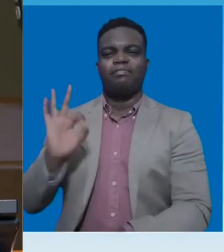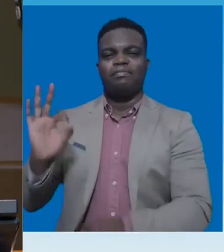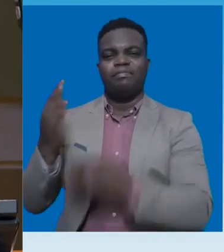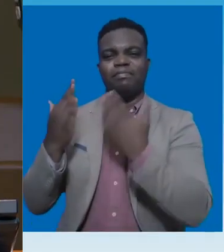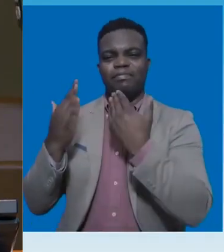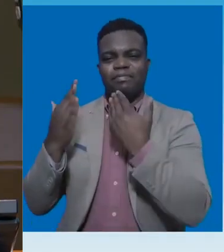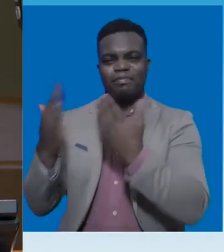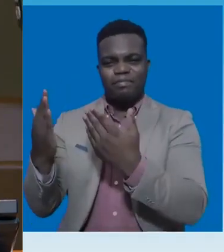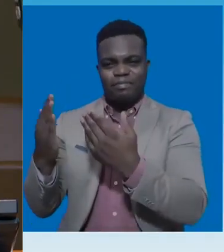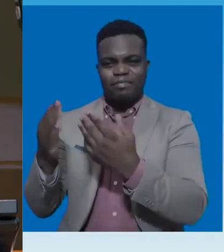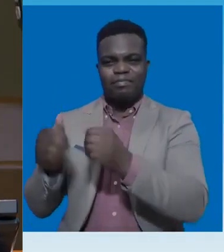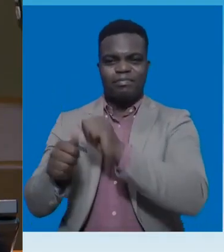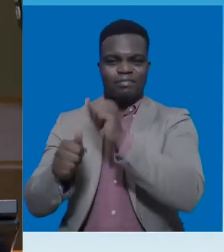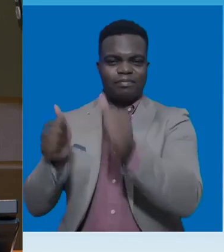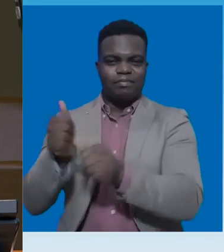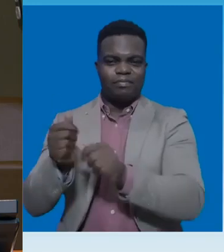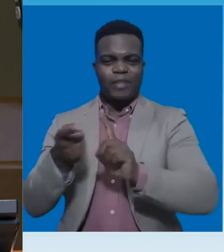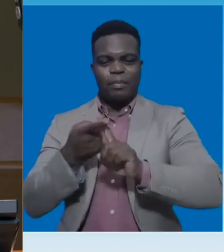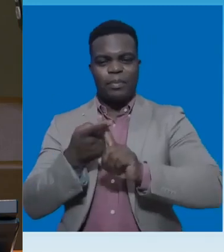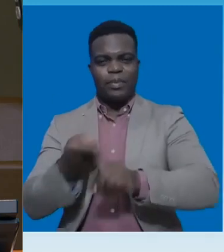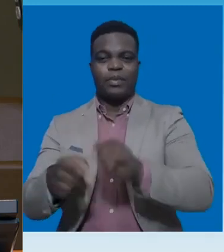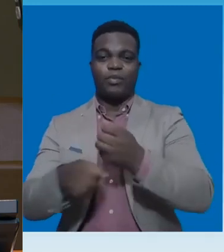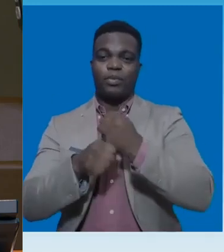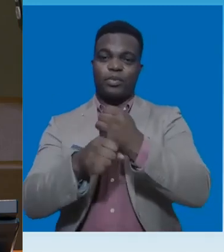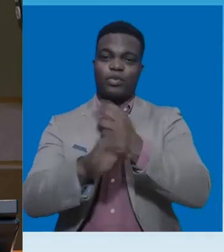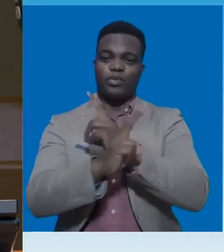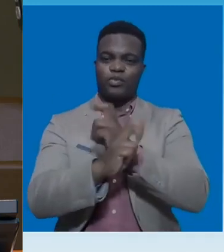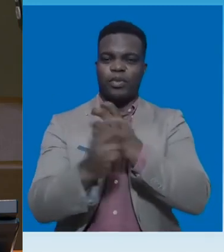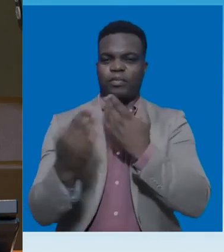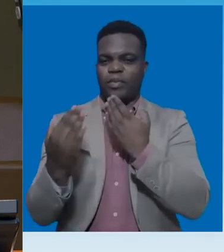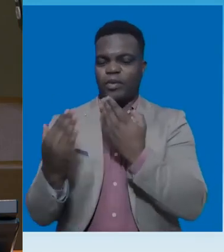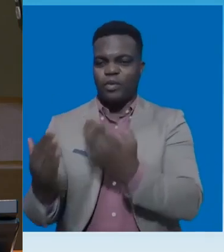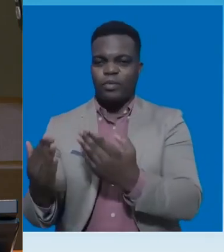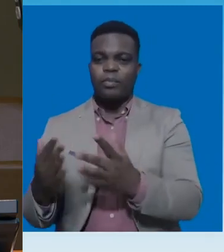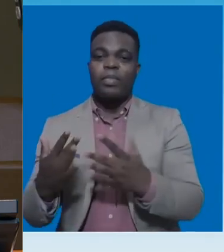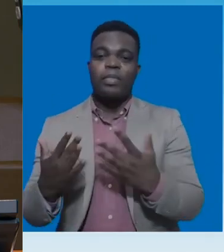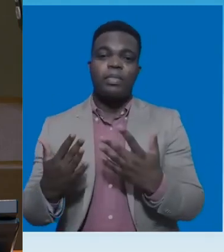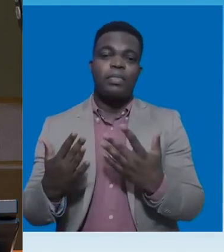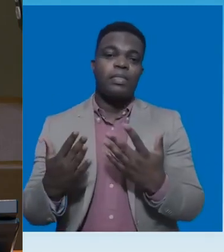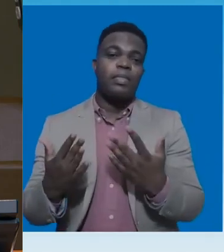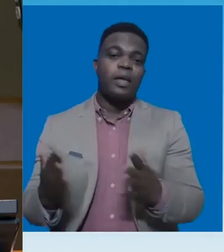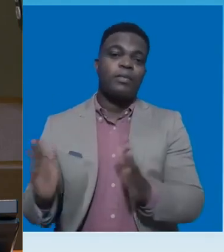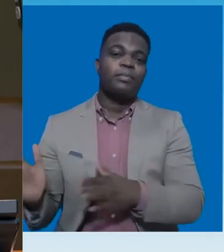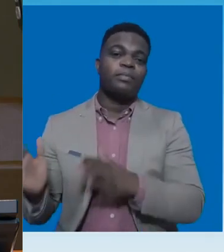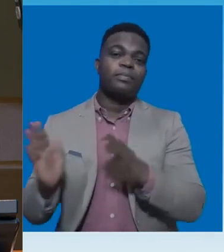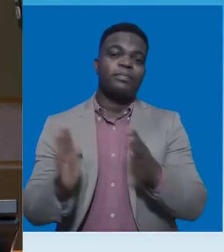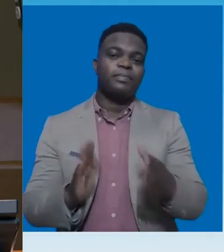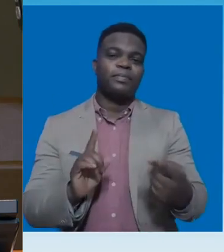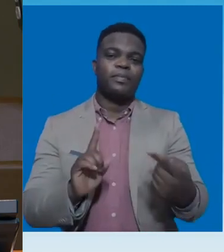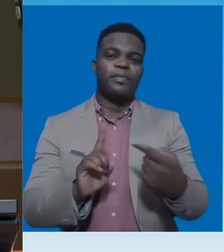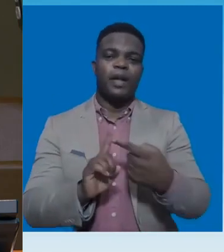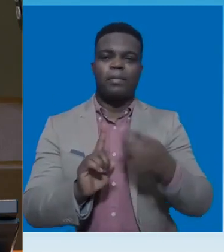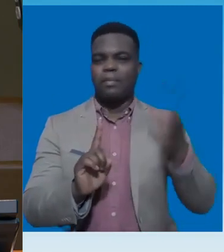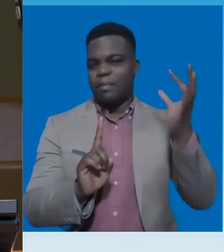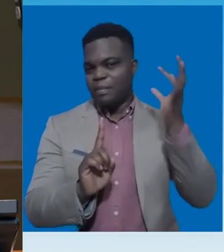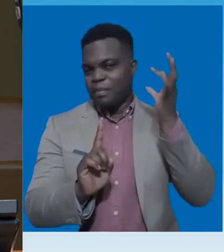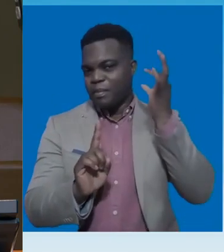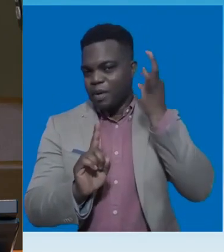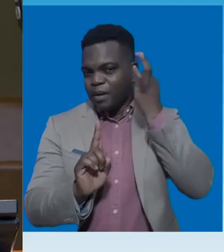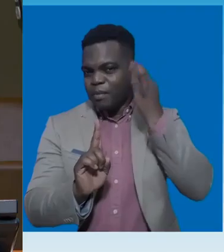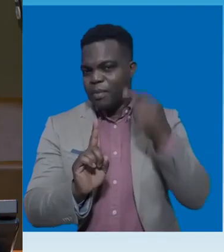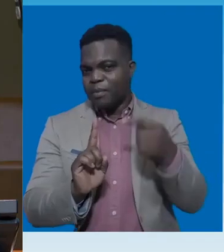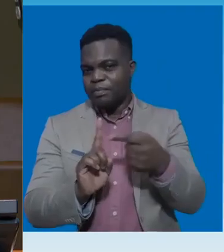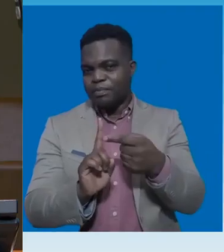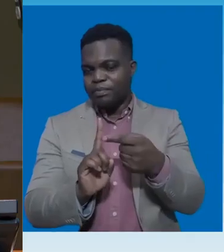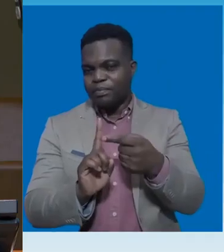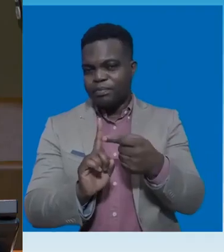Austria. And it is my pleasure to welcome Ms. Shu Ling, Director General of the Department of International